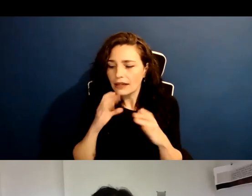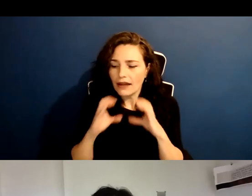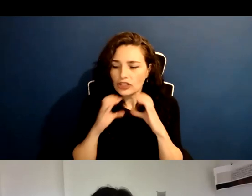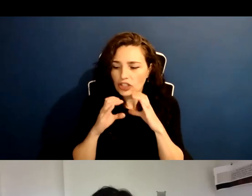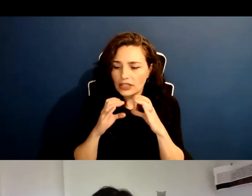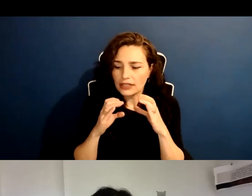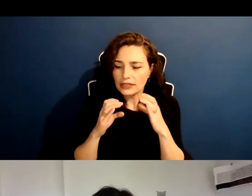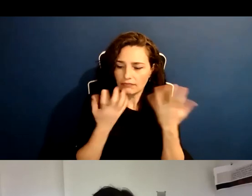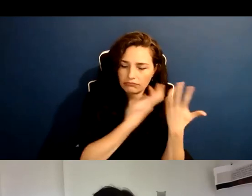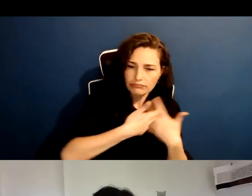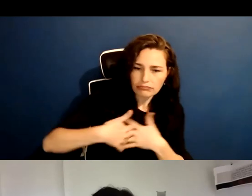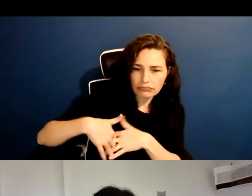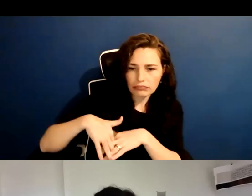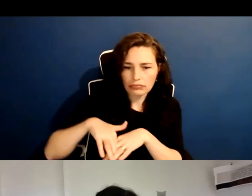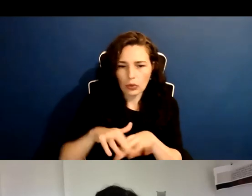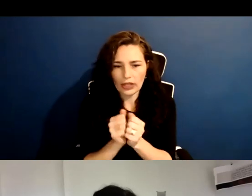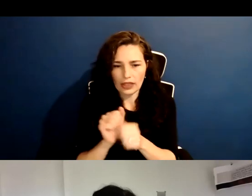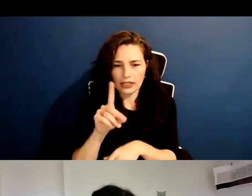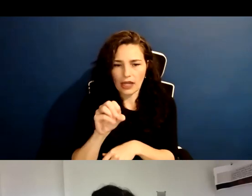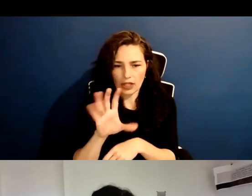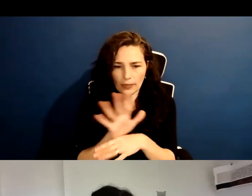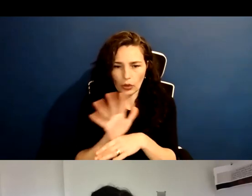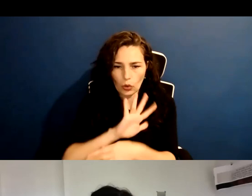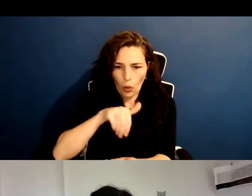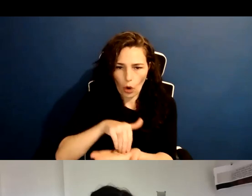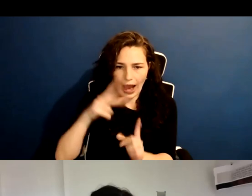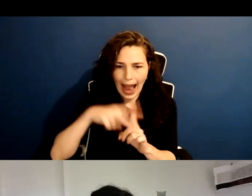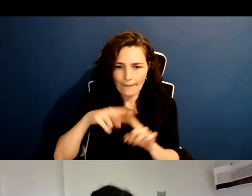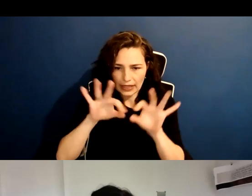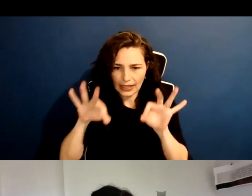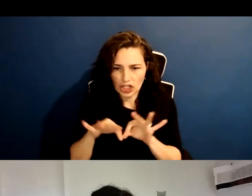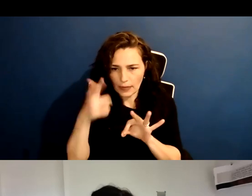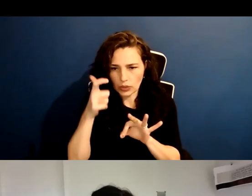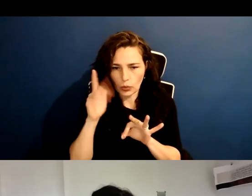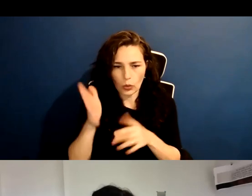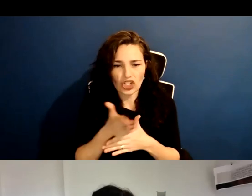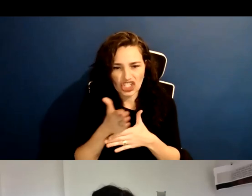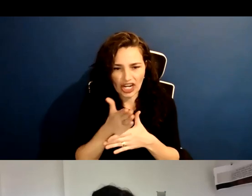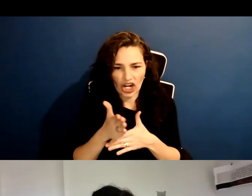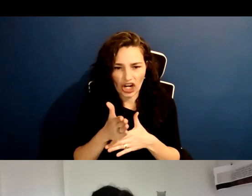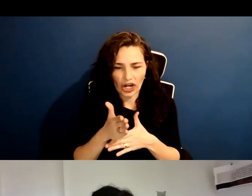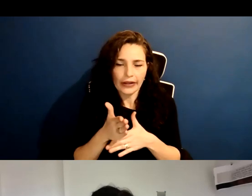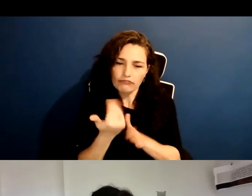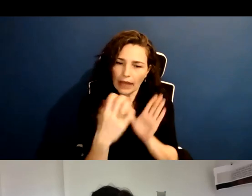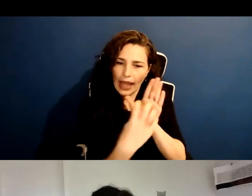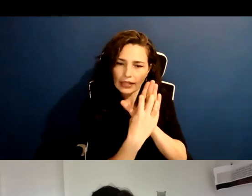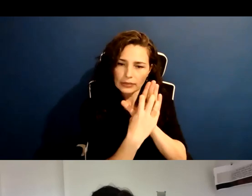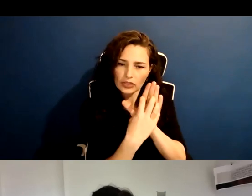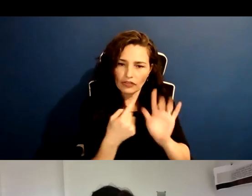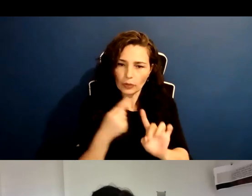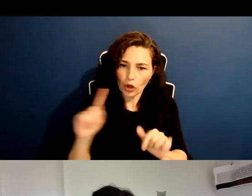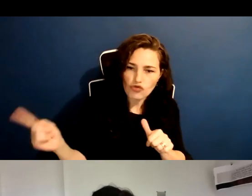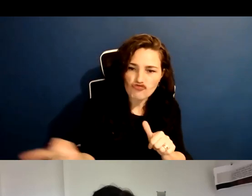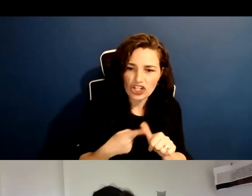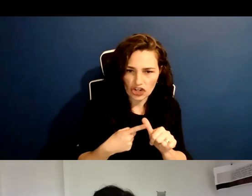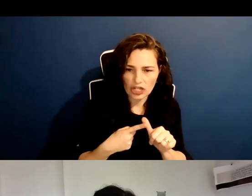application because we're going to share excerpts from your original application, which very few filmmakers get to